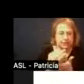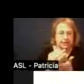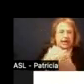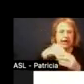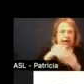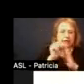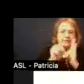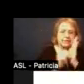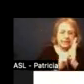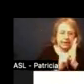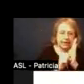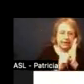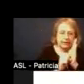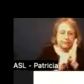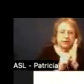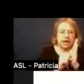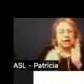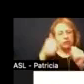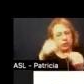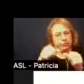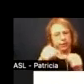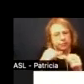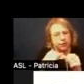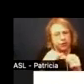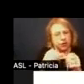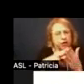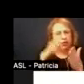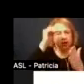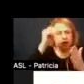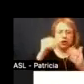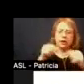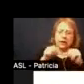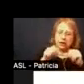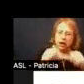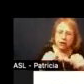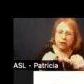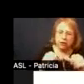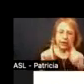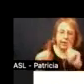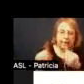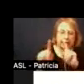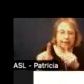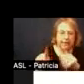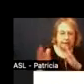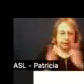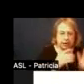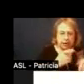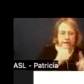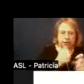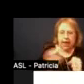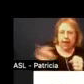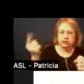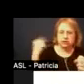particularly harkens back you may recall the learning continuity and attendance plan which was uh from last year